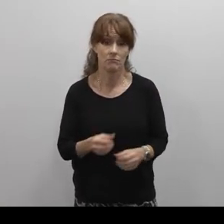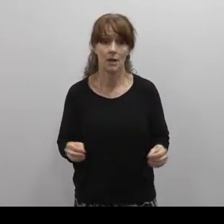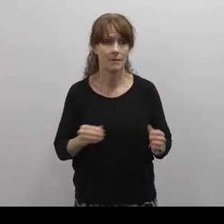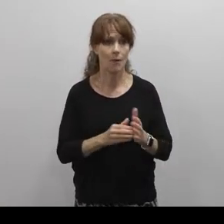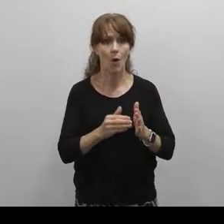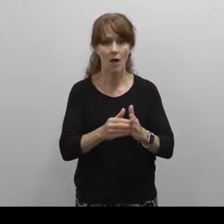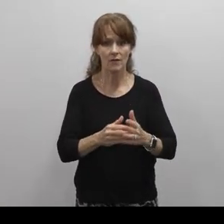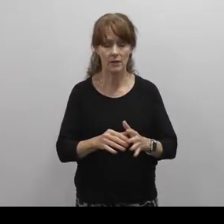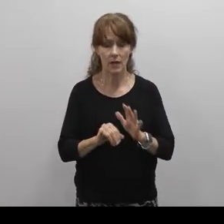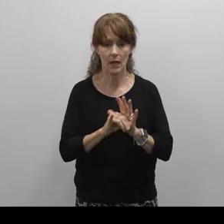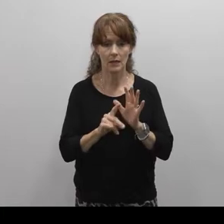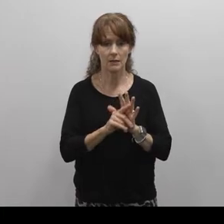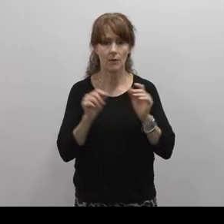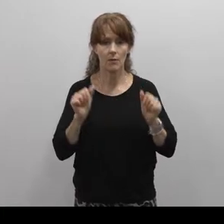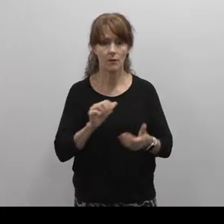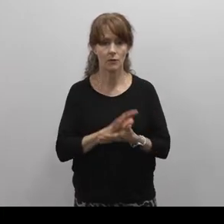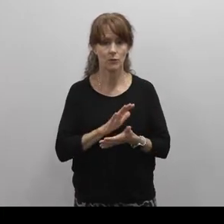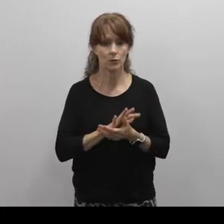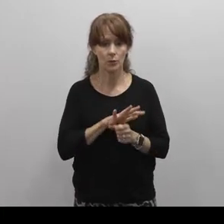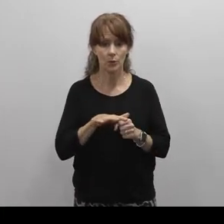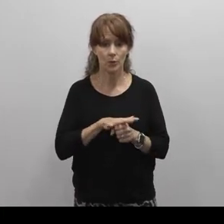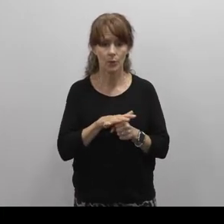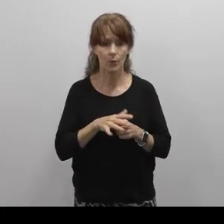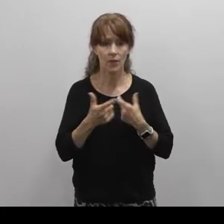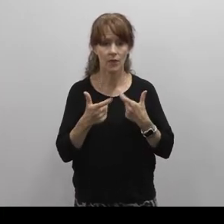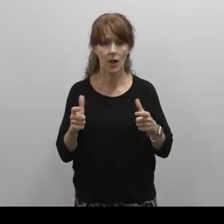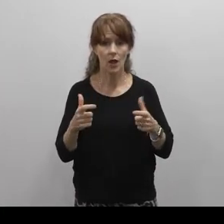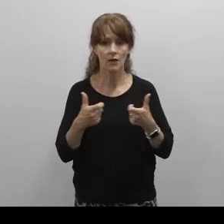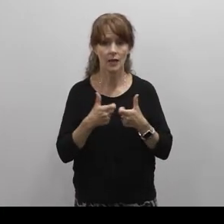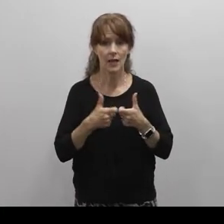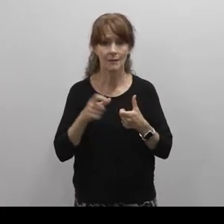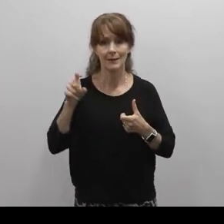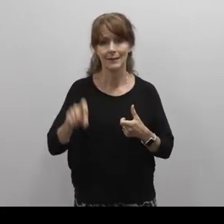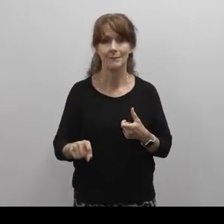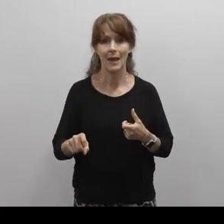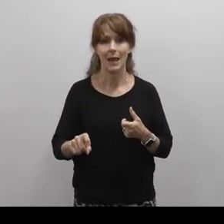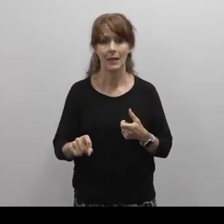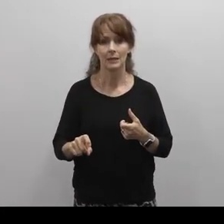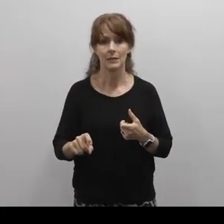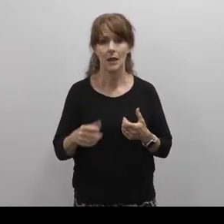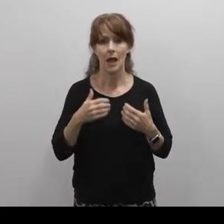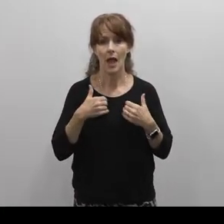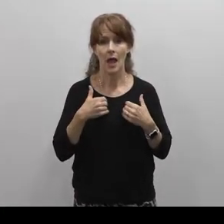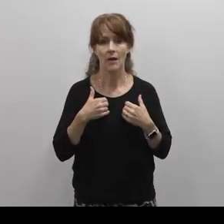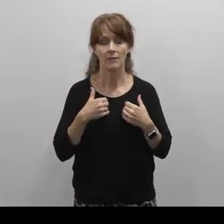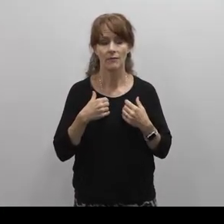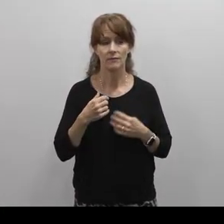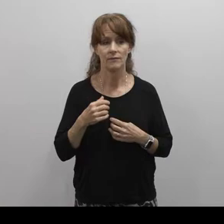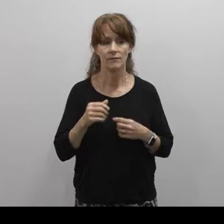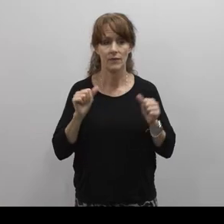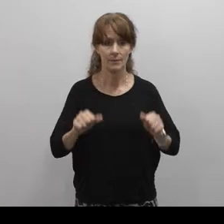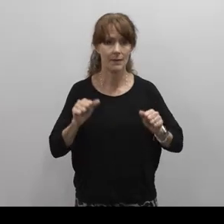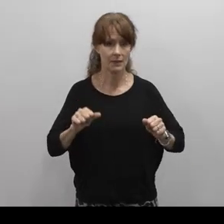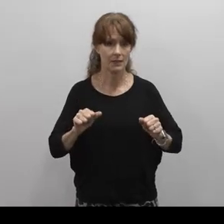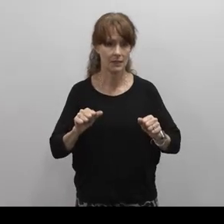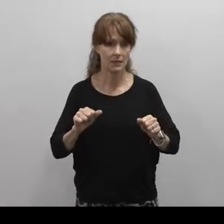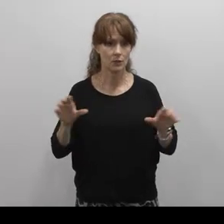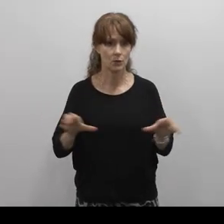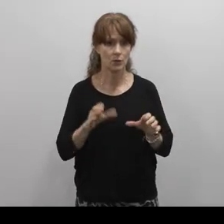often, just to identify potential school sites where we have that large electrical demand, and do we have the footprint to be able to do something out there as